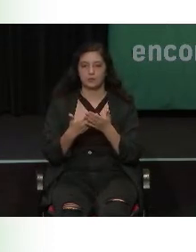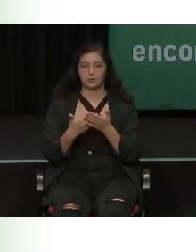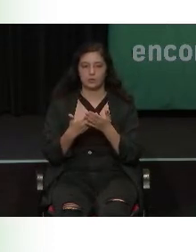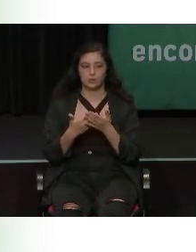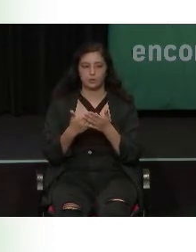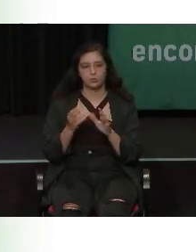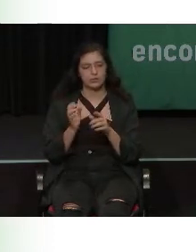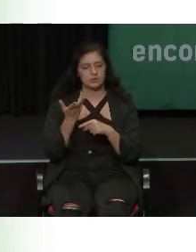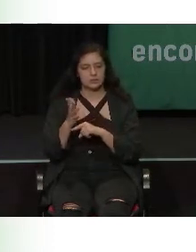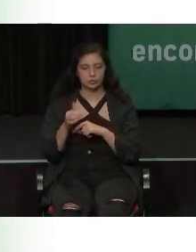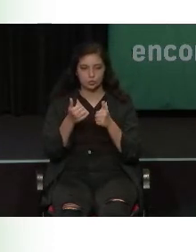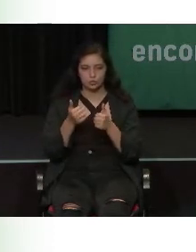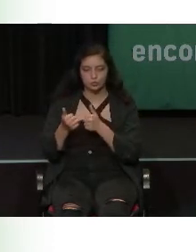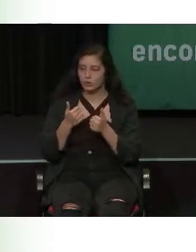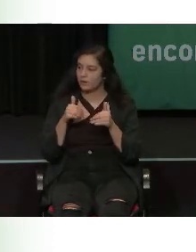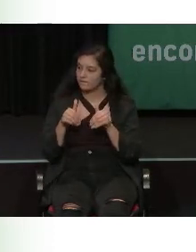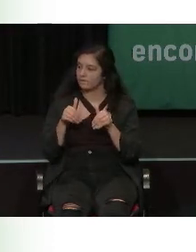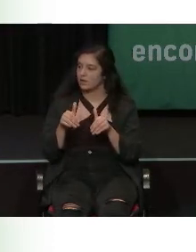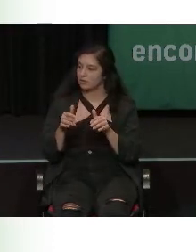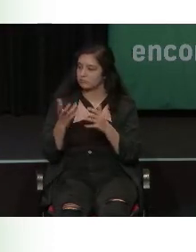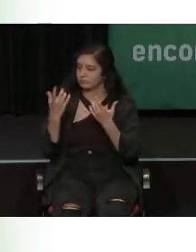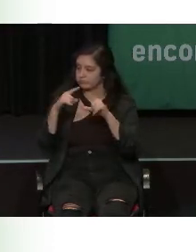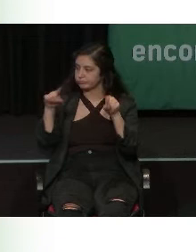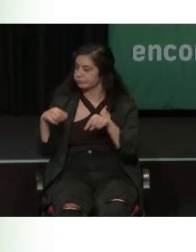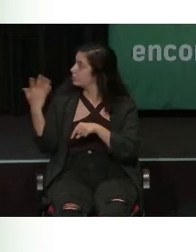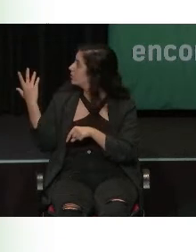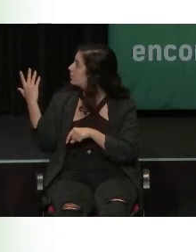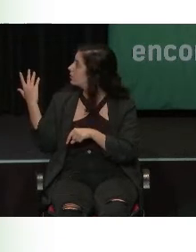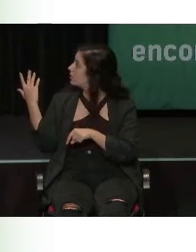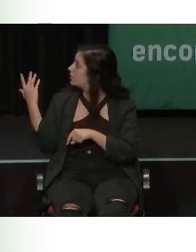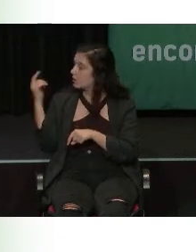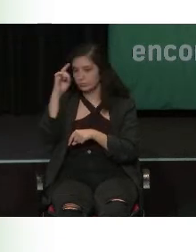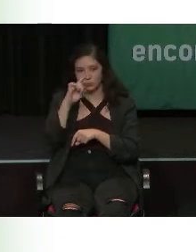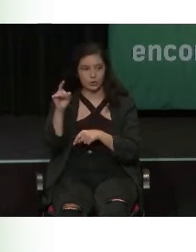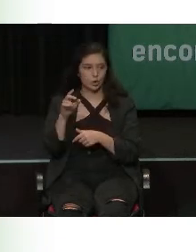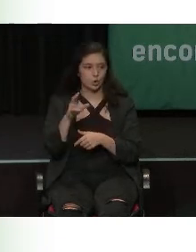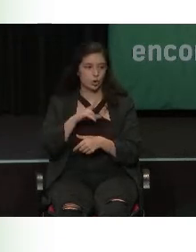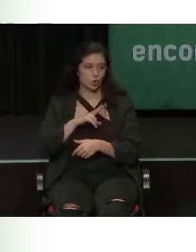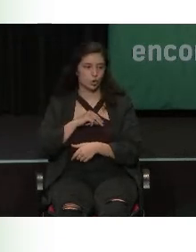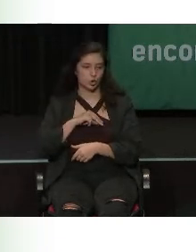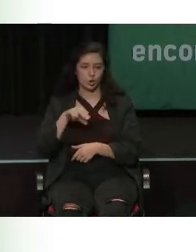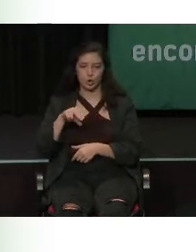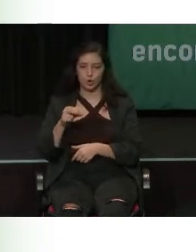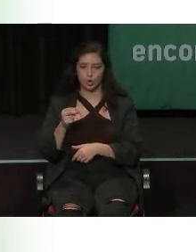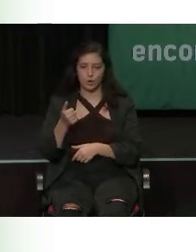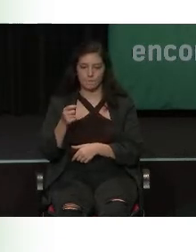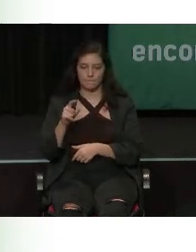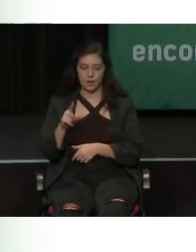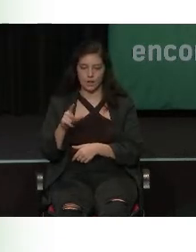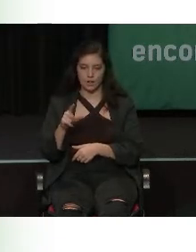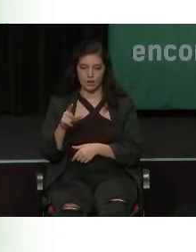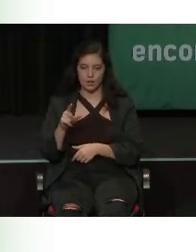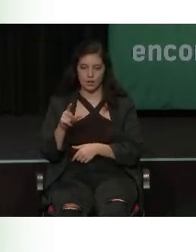fine examples of what I mean in the next slides. We all know that the Nobel Prize for Medicine in